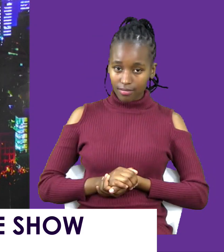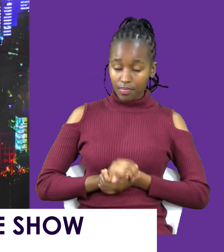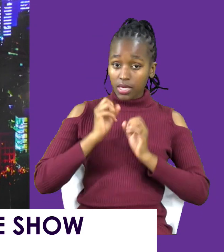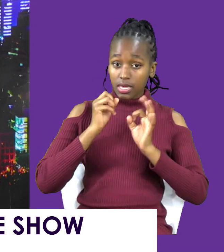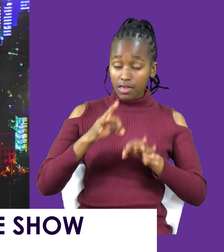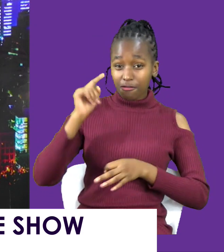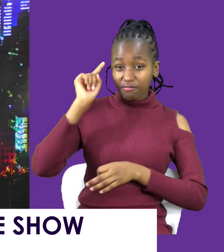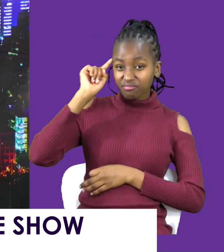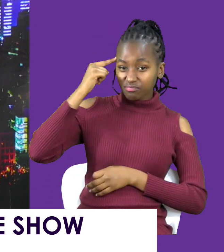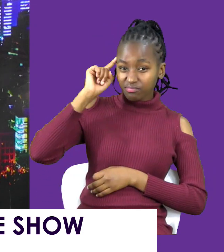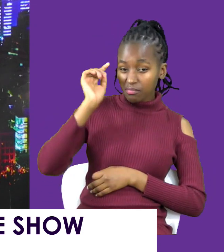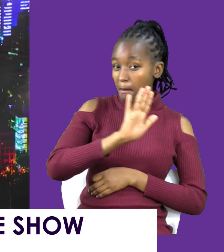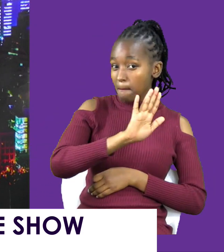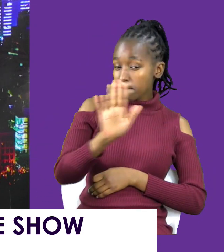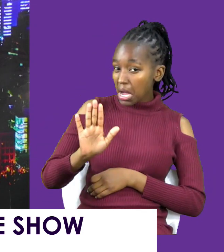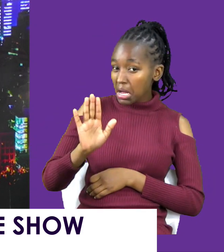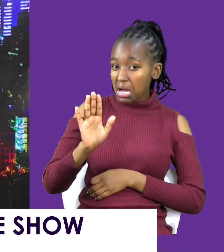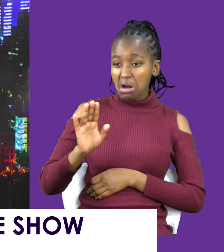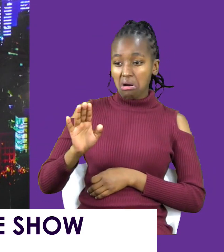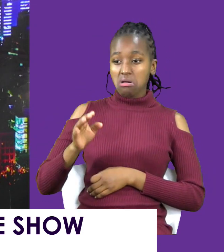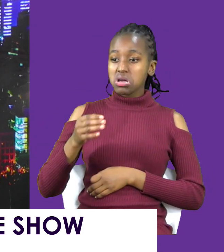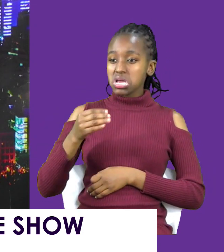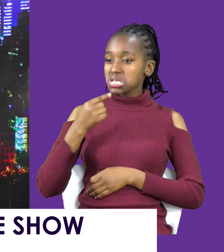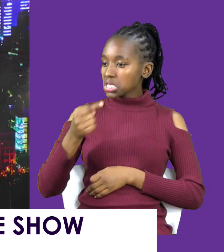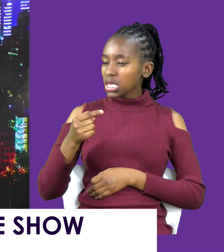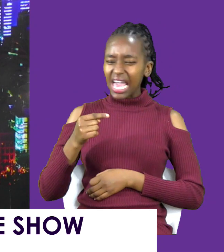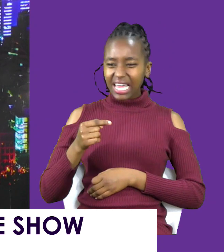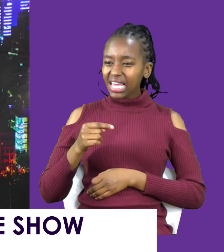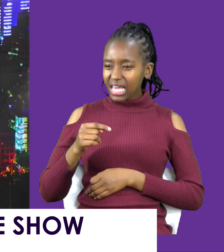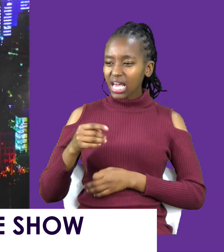that sports game? Who said it? Yes,